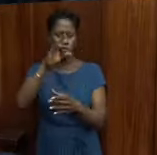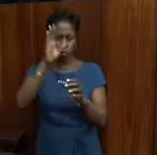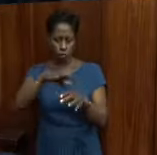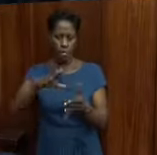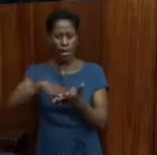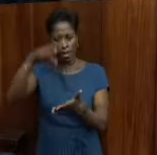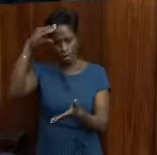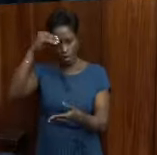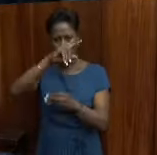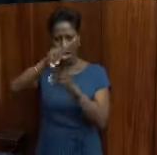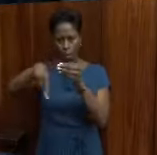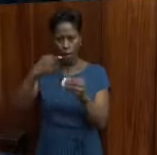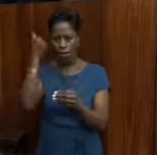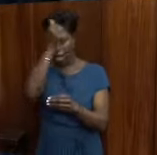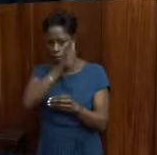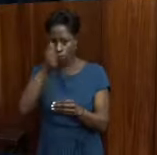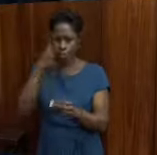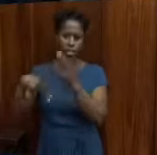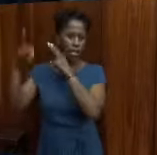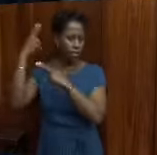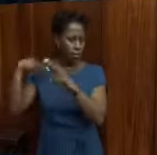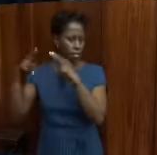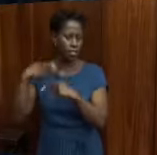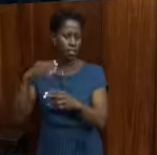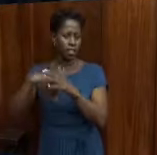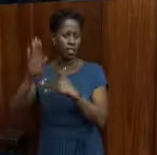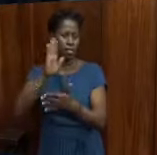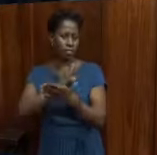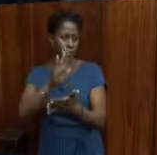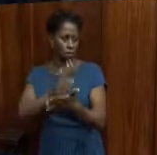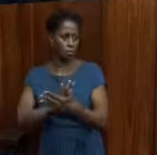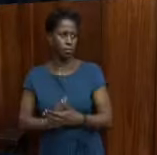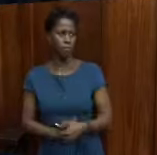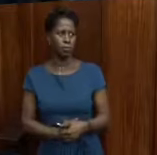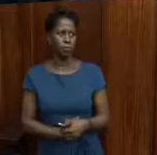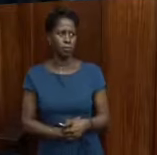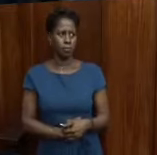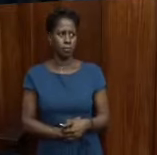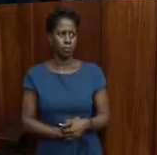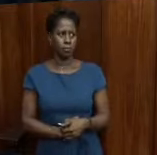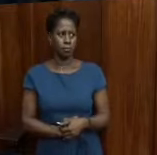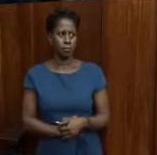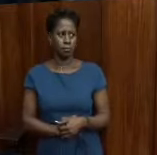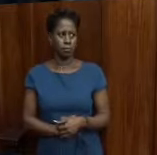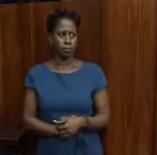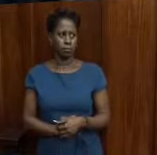the development of TVET skills, including the teaching of civics.